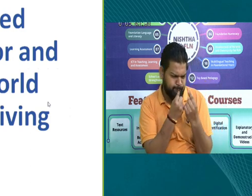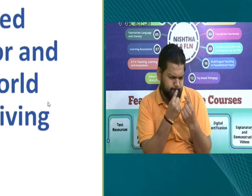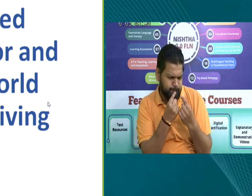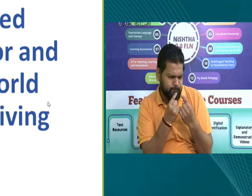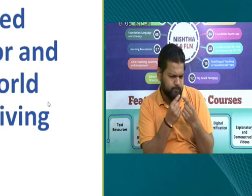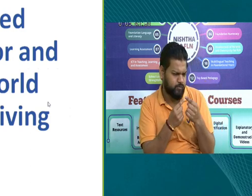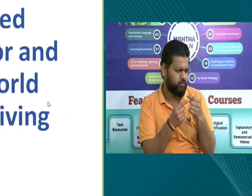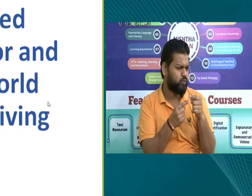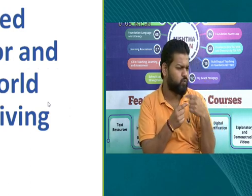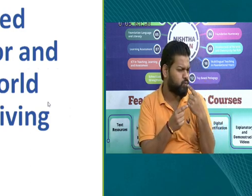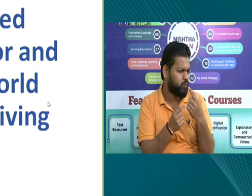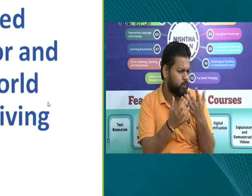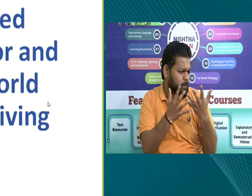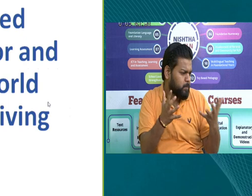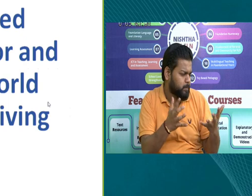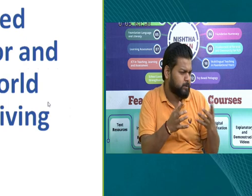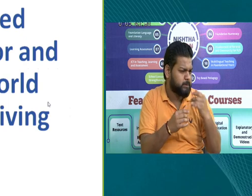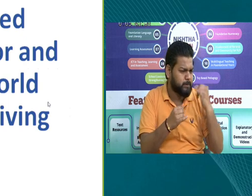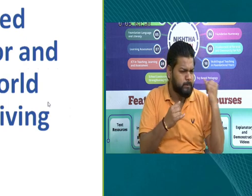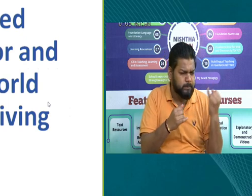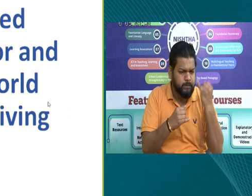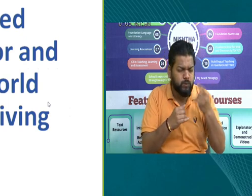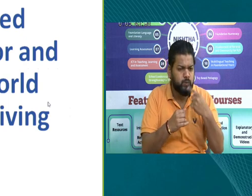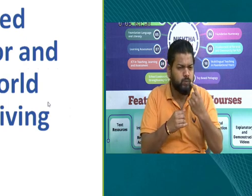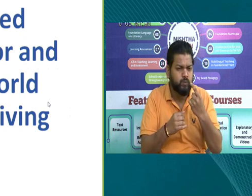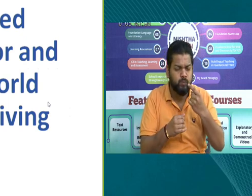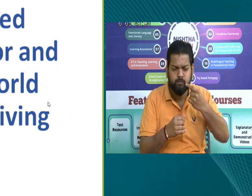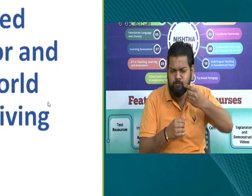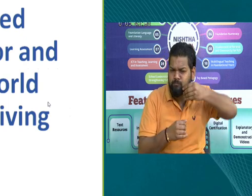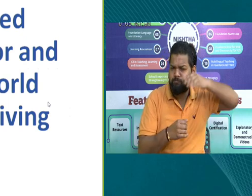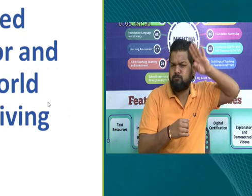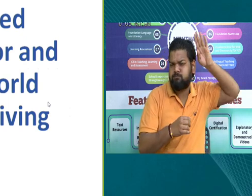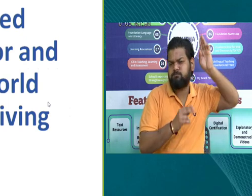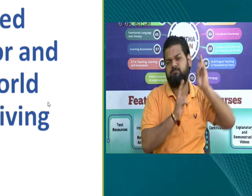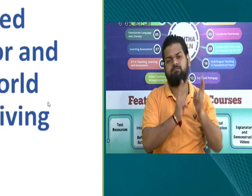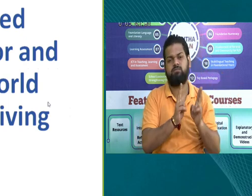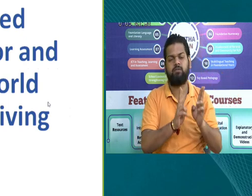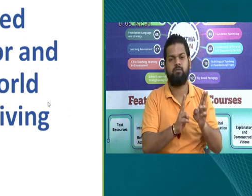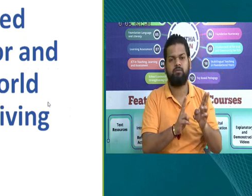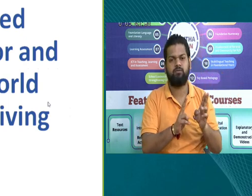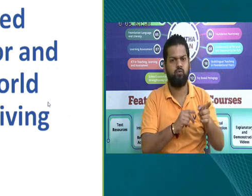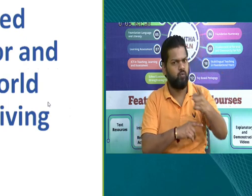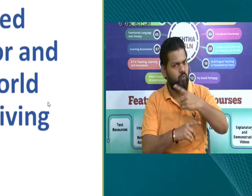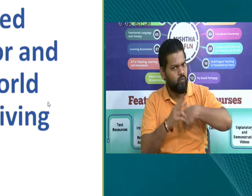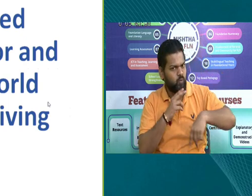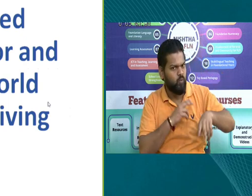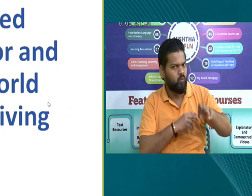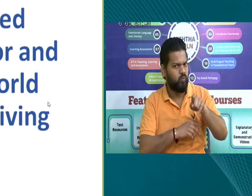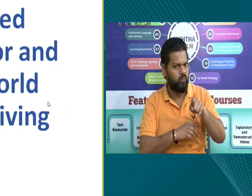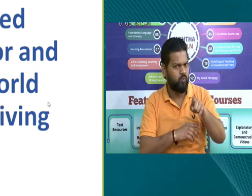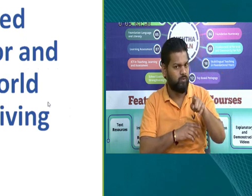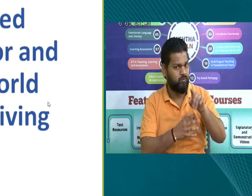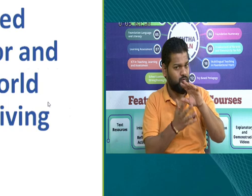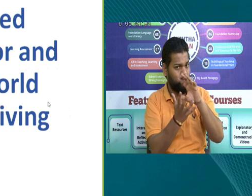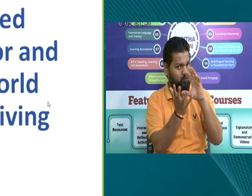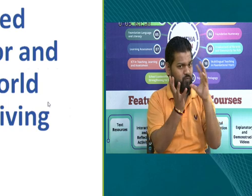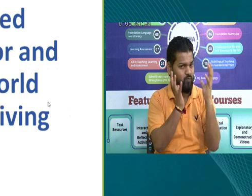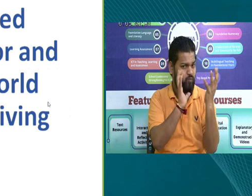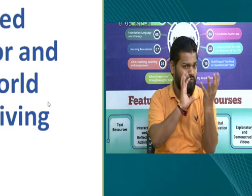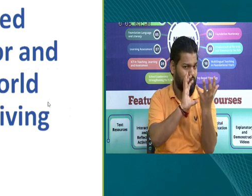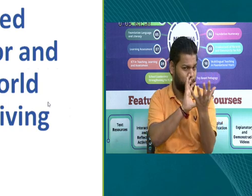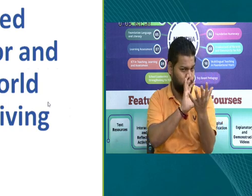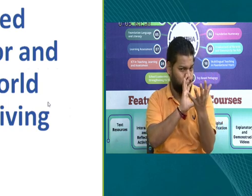the writer has used glass elevator. As we all know that we cannot move around the world in